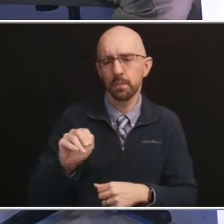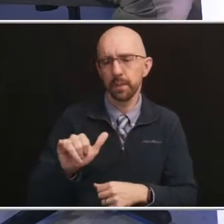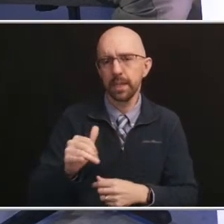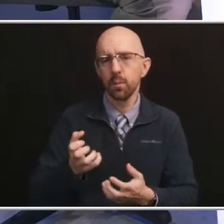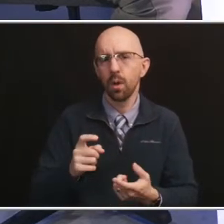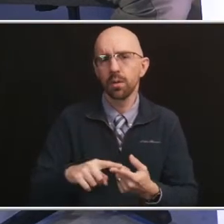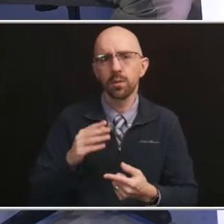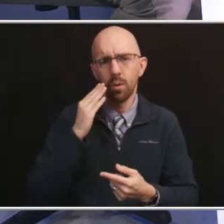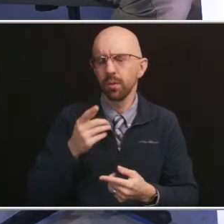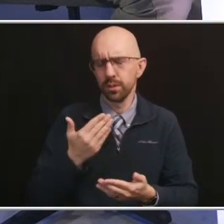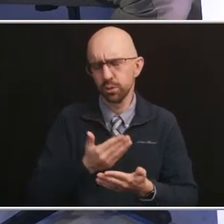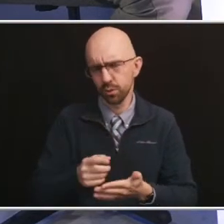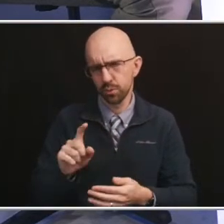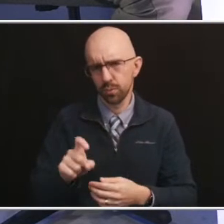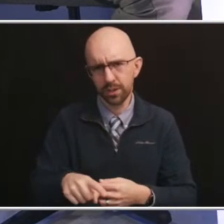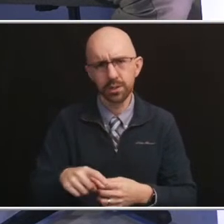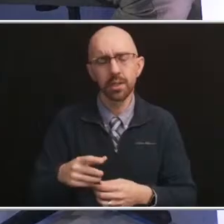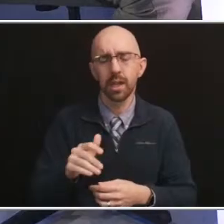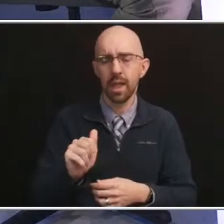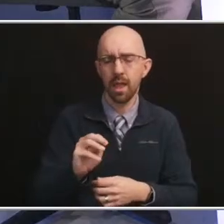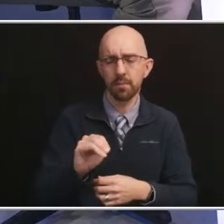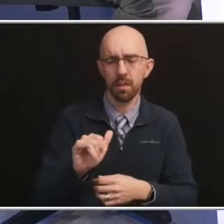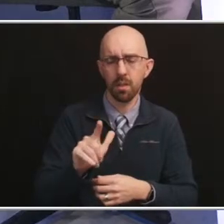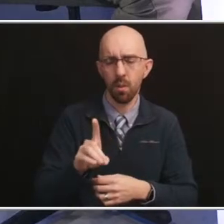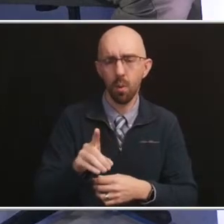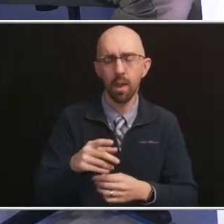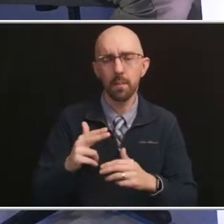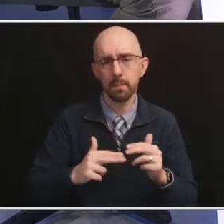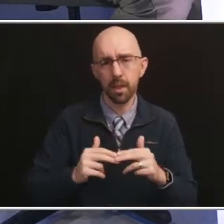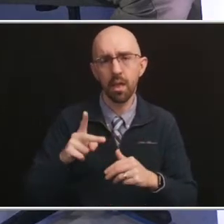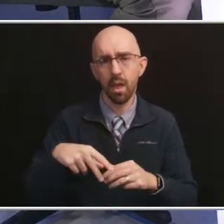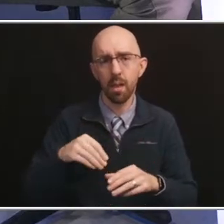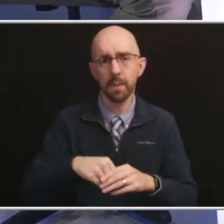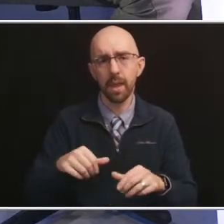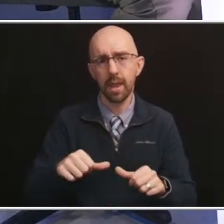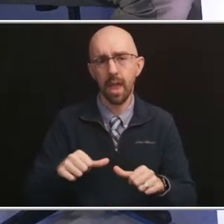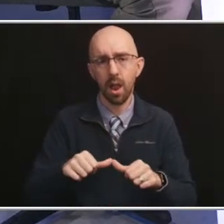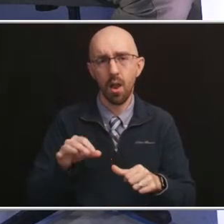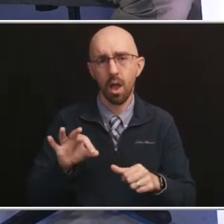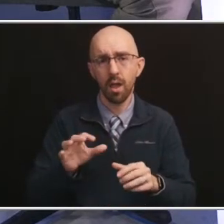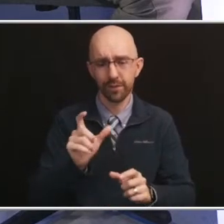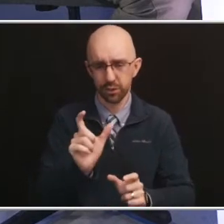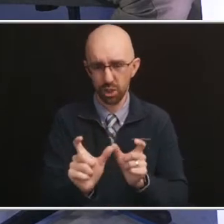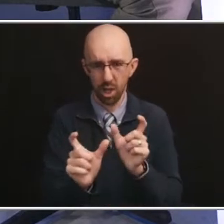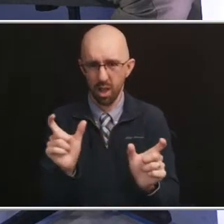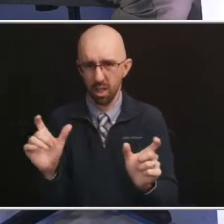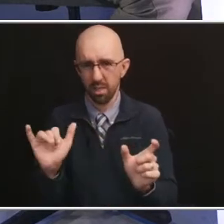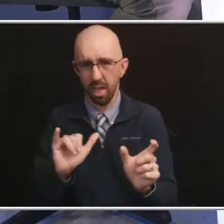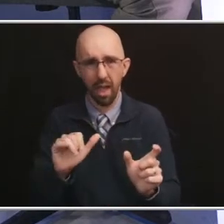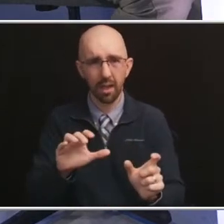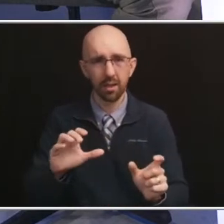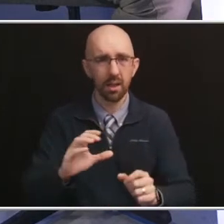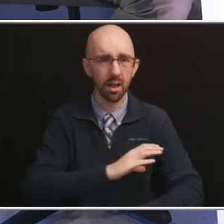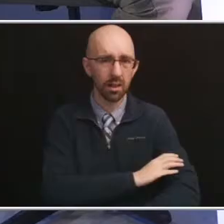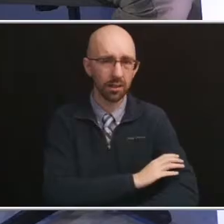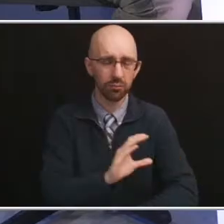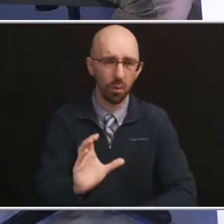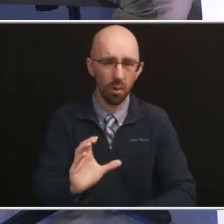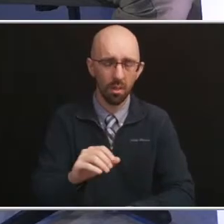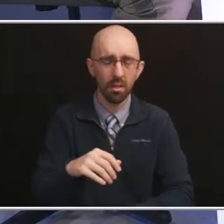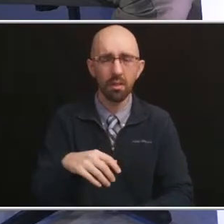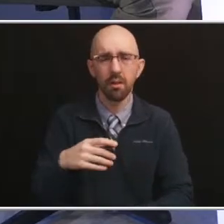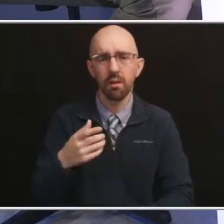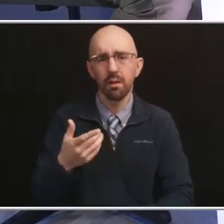question. Does amyloid build up in an area of chunks like plaque or cholesterol in arteries, or is it more like a